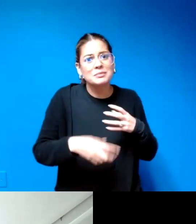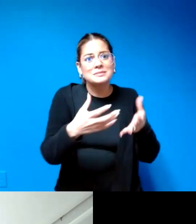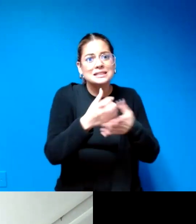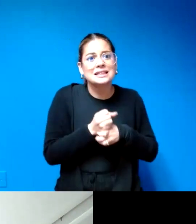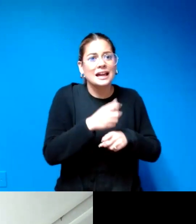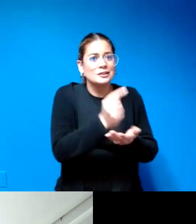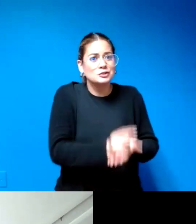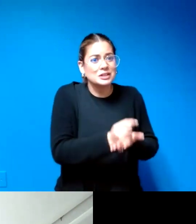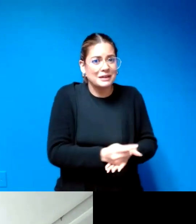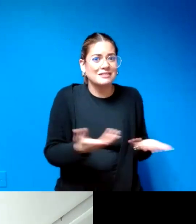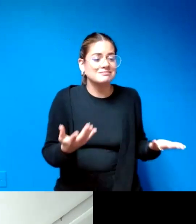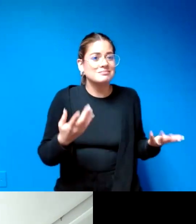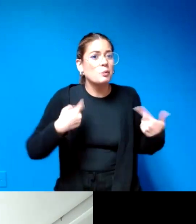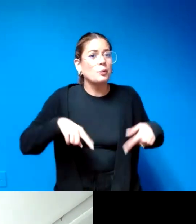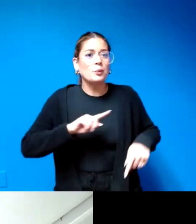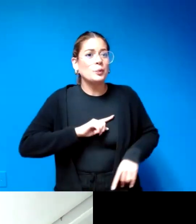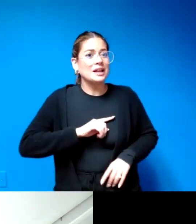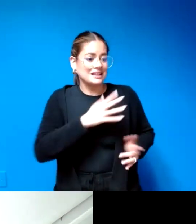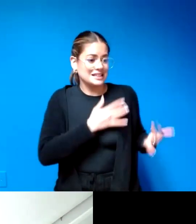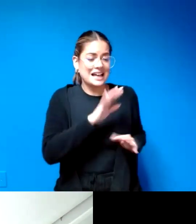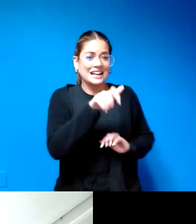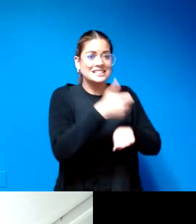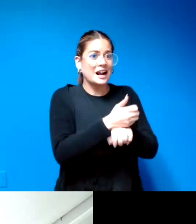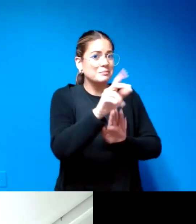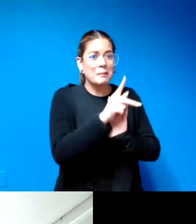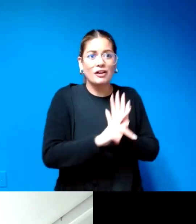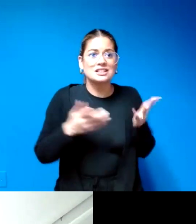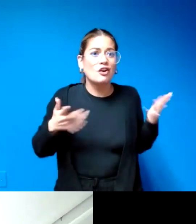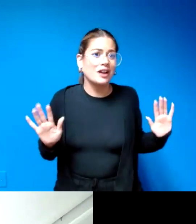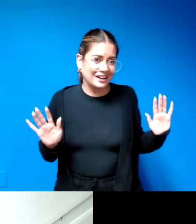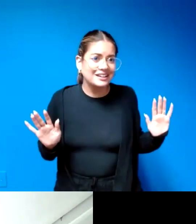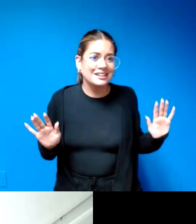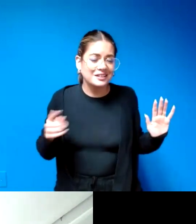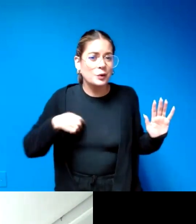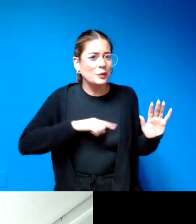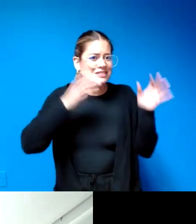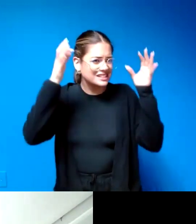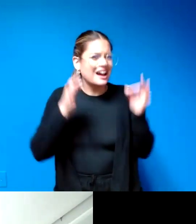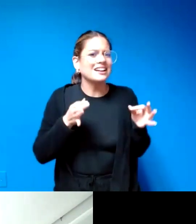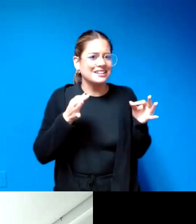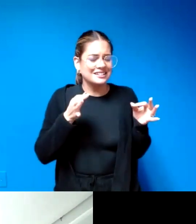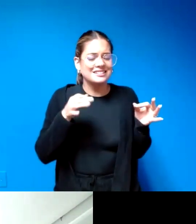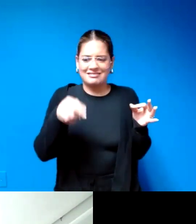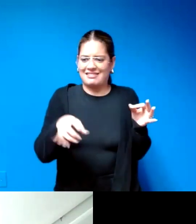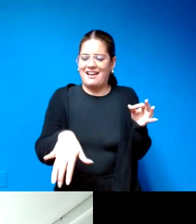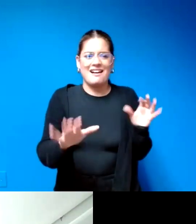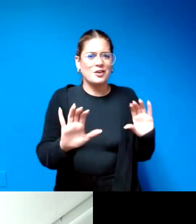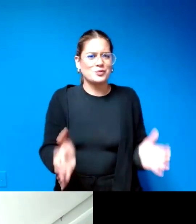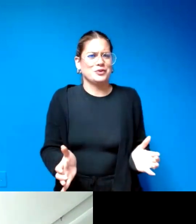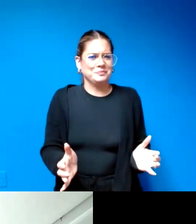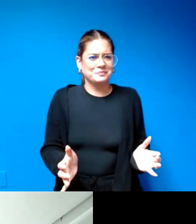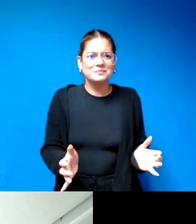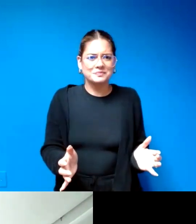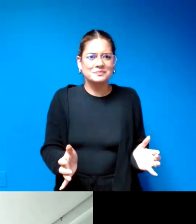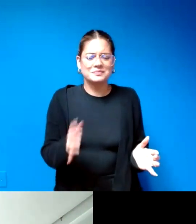policy decision that we've made as a society. So it's back to those social norms, those public policies. We made those decisions. We decided a long time ago as